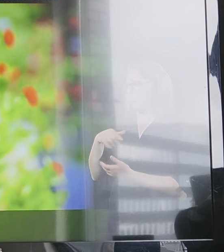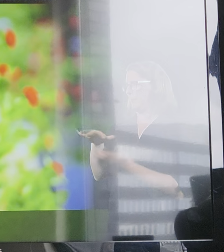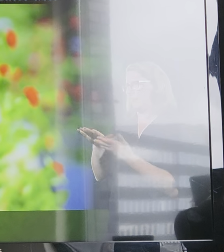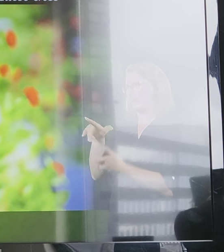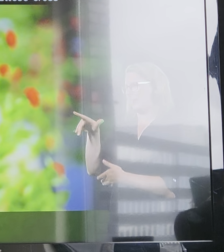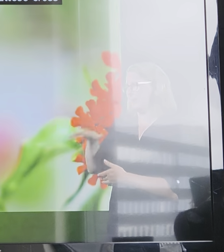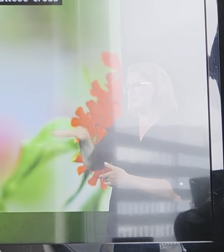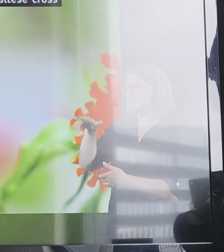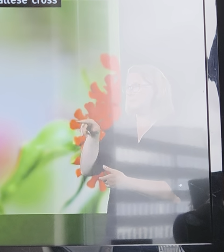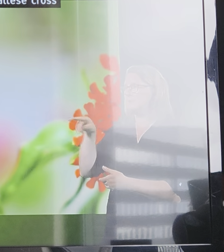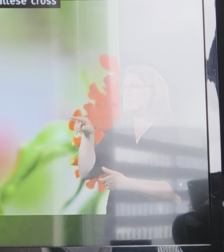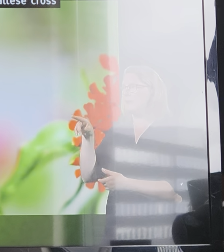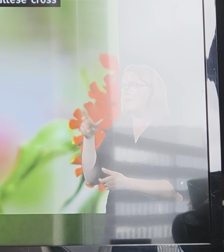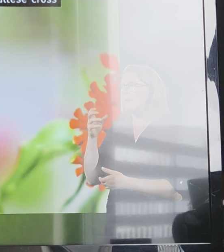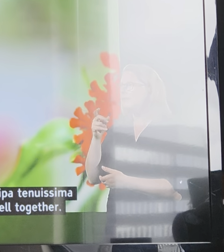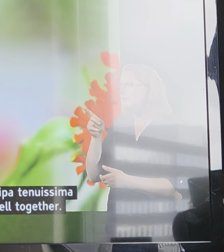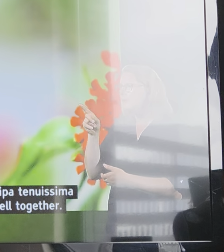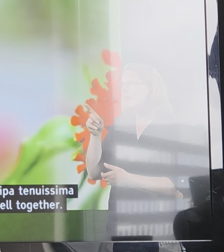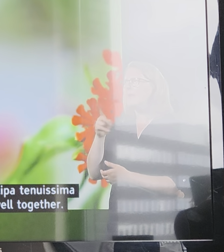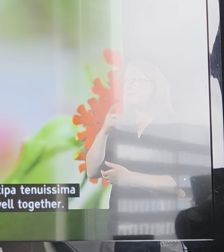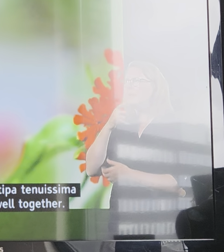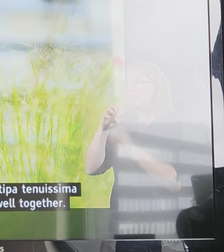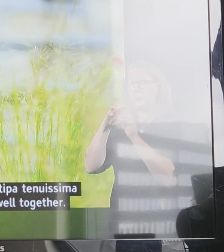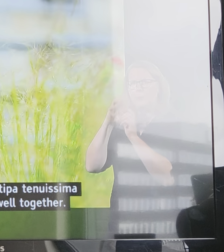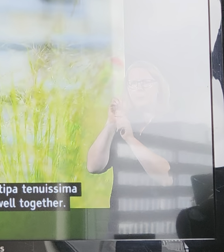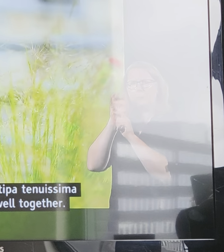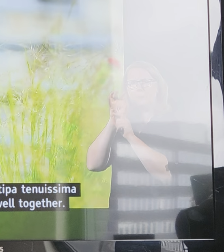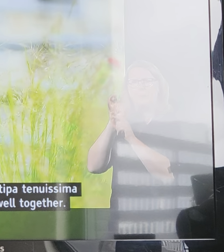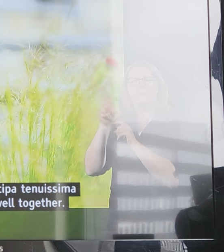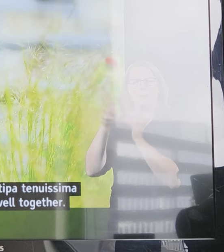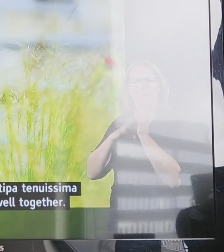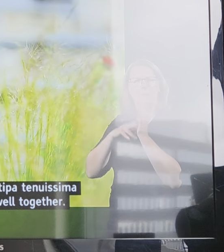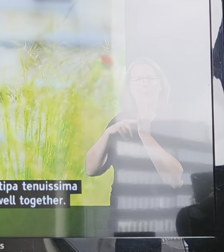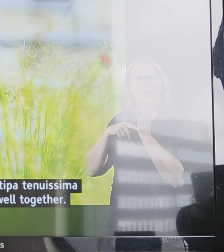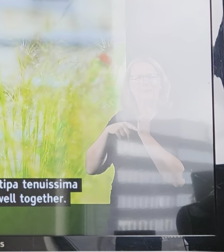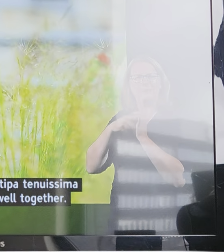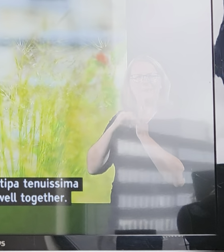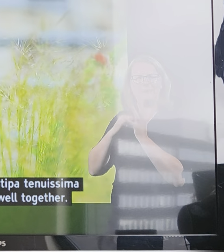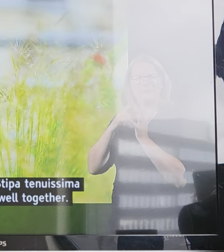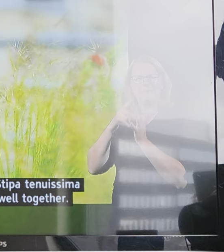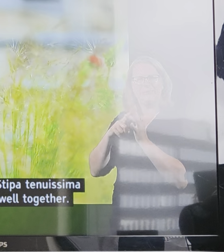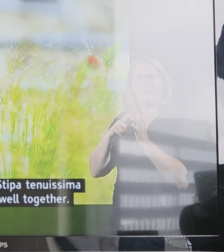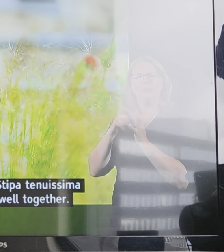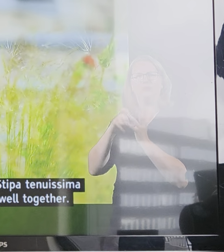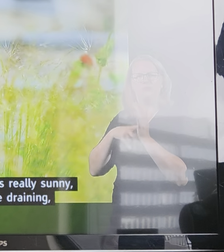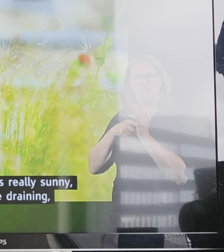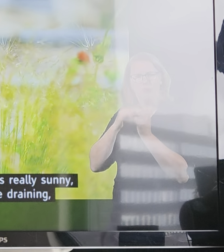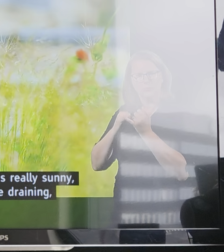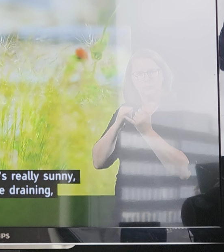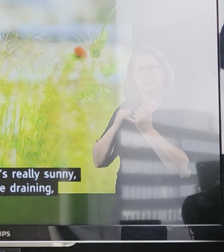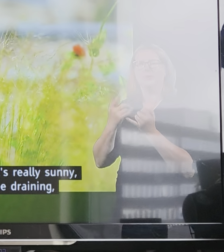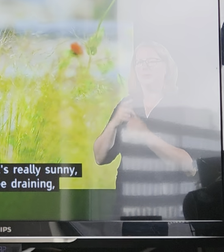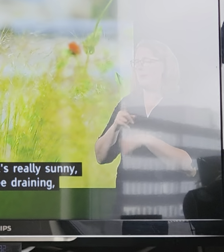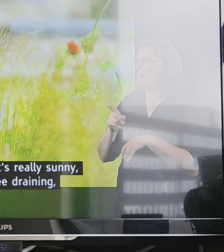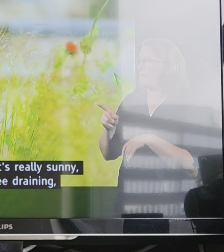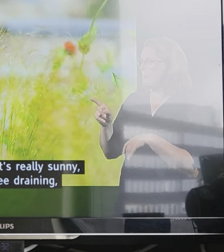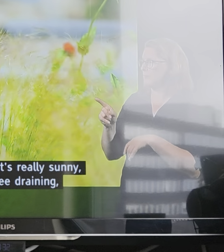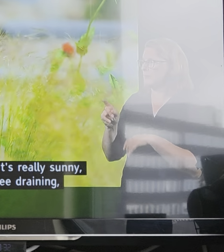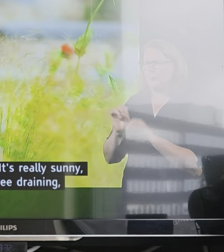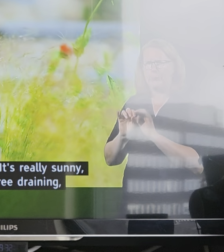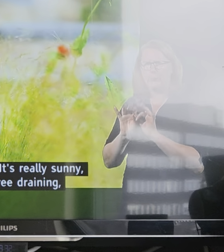and this lovely Maltese cross and this lovely Stipa tenuissima are working so well together. Love it here.